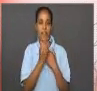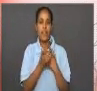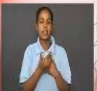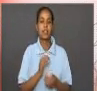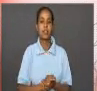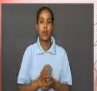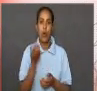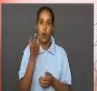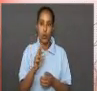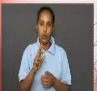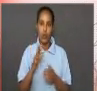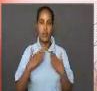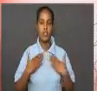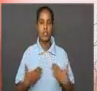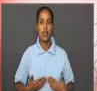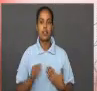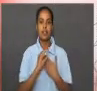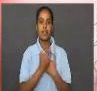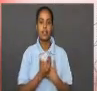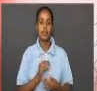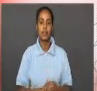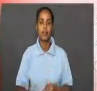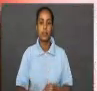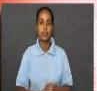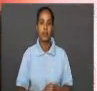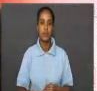phase or physical state.